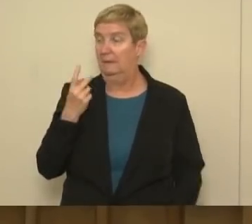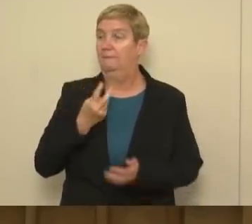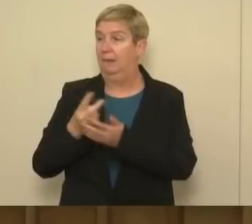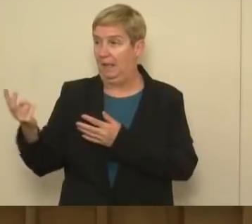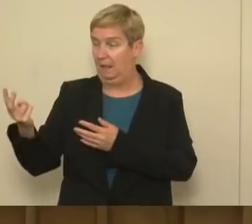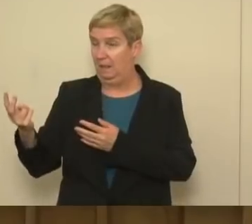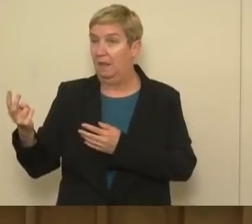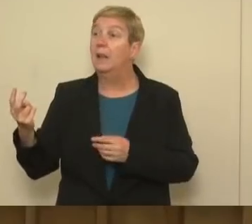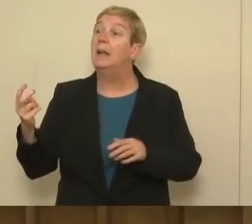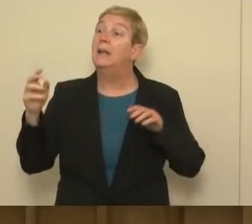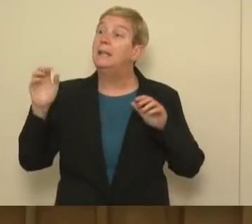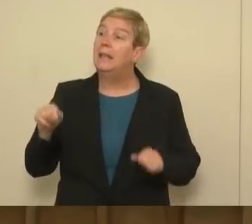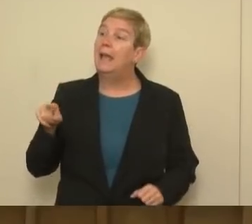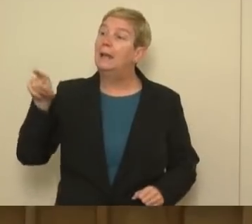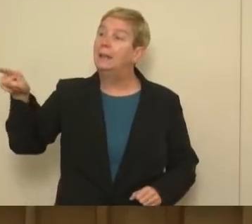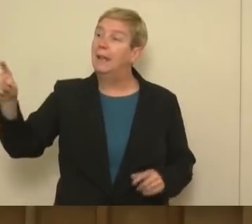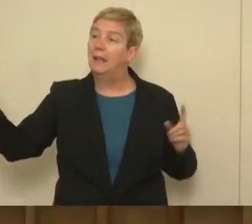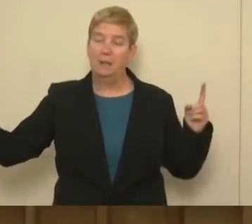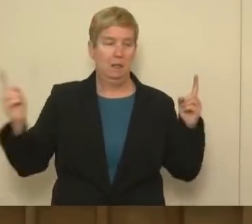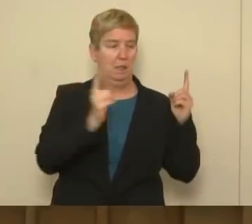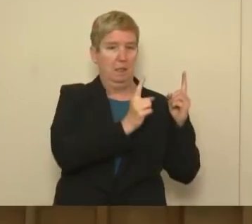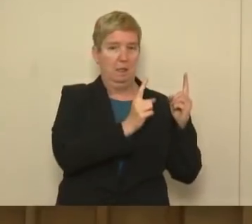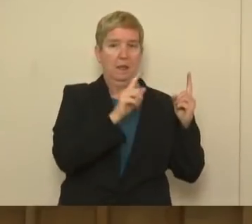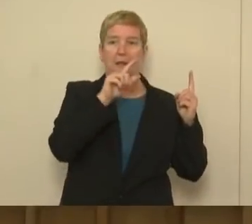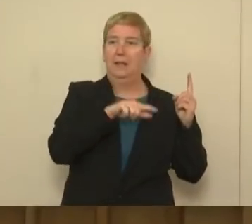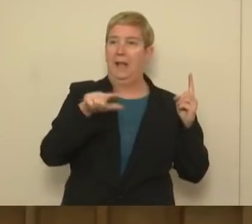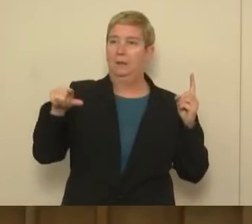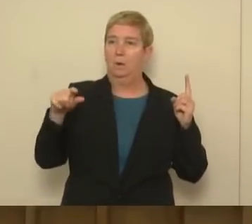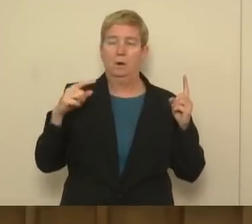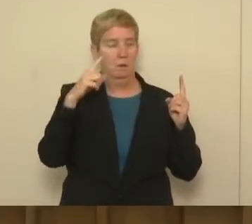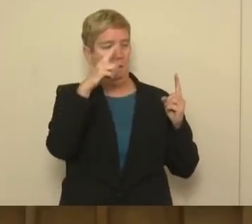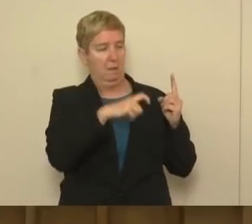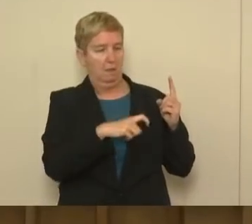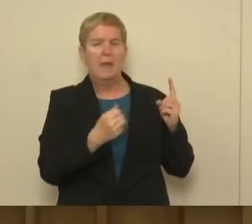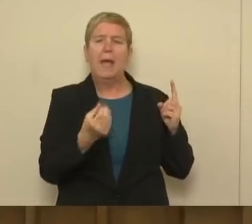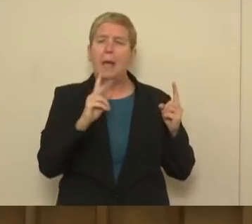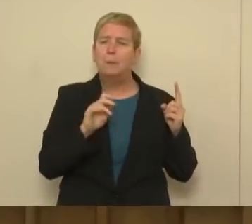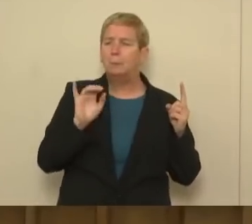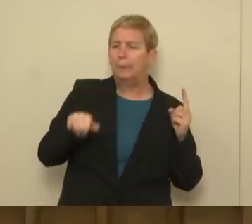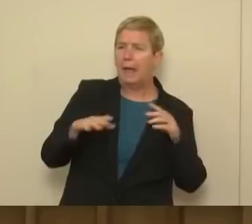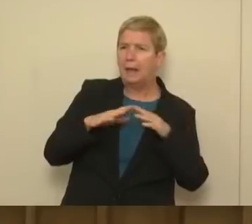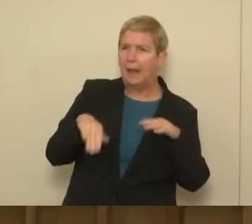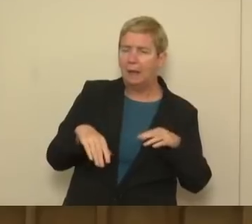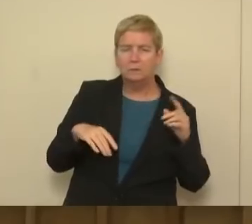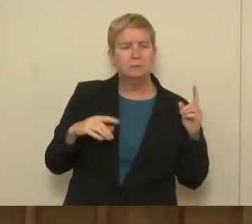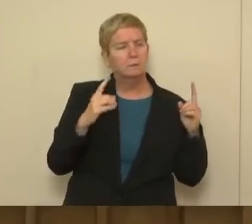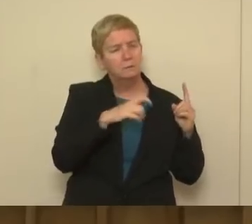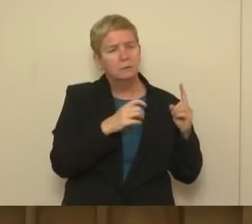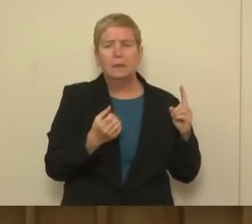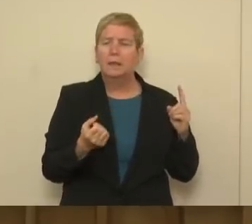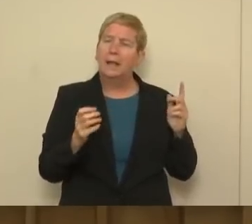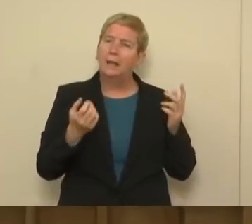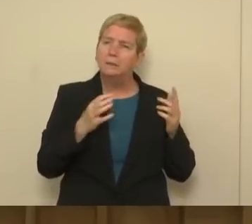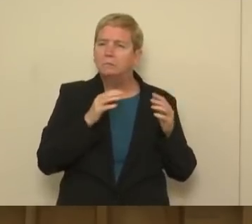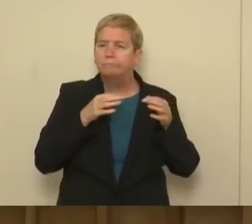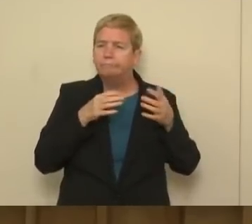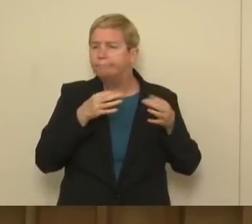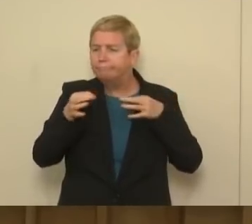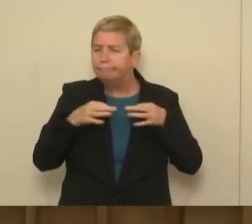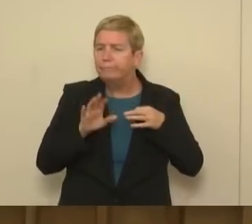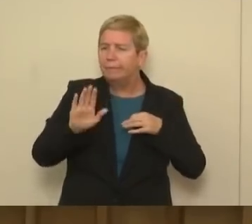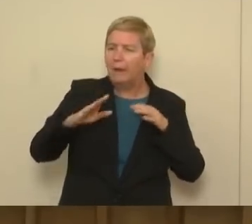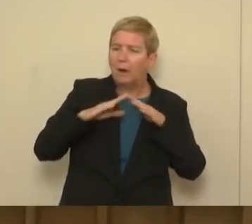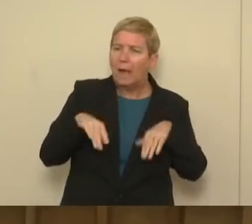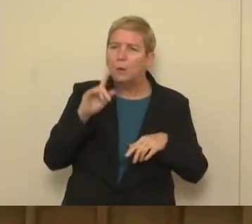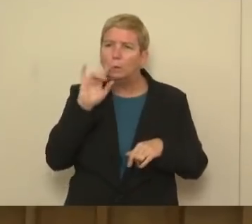there, that's the count of last resort. That's what has happened in prior census as well, for 2010,